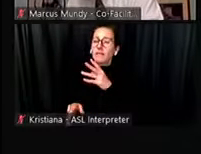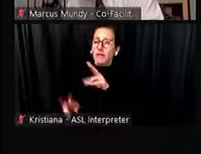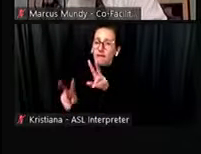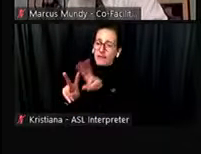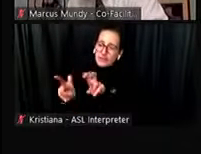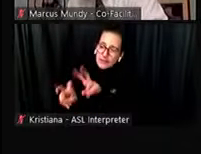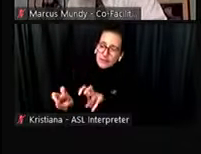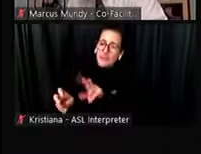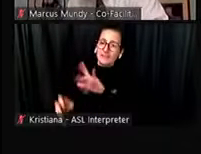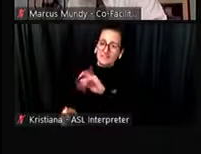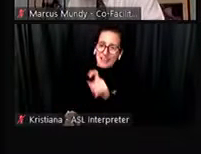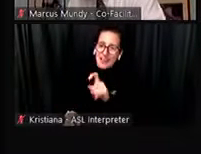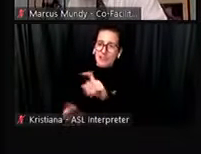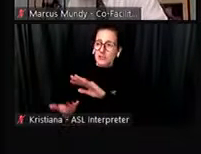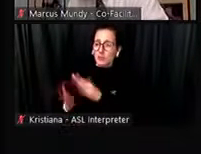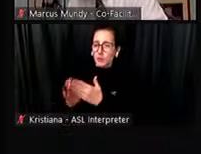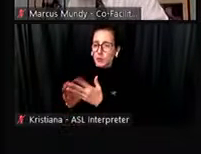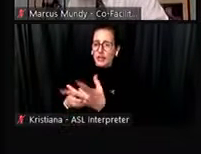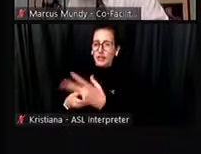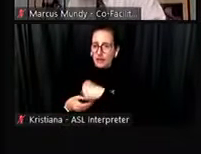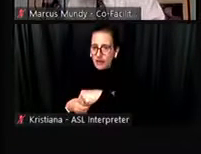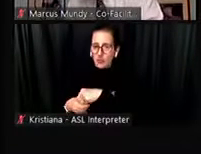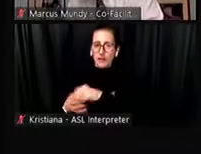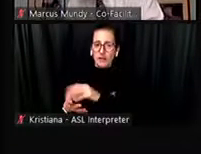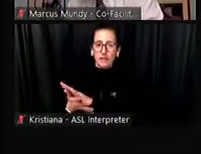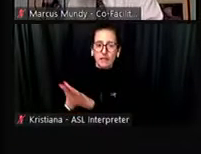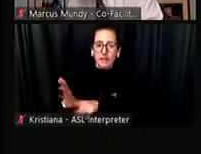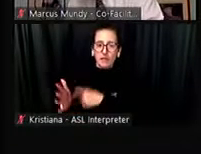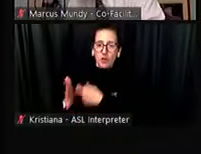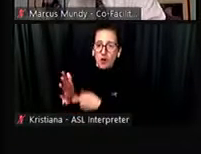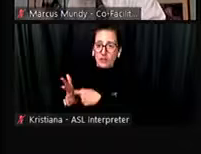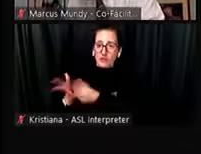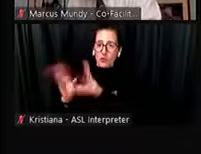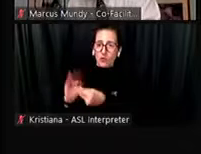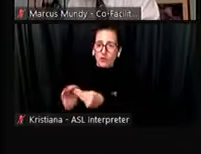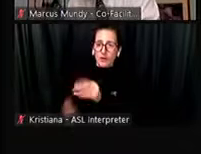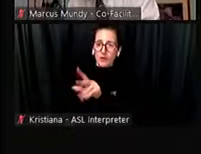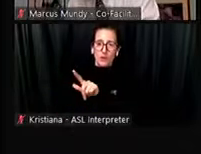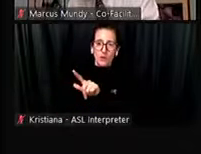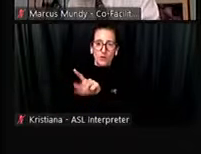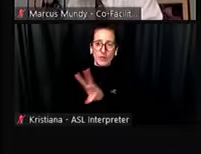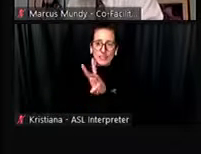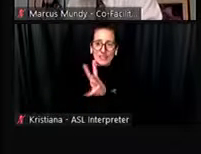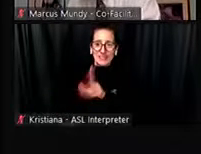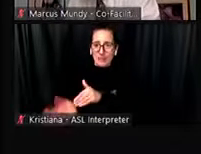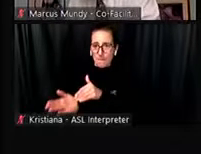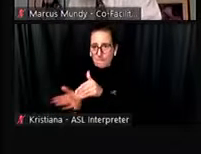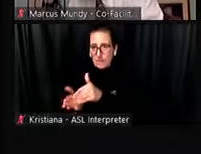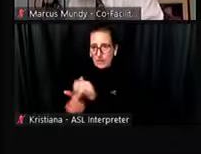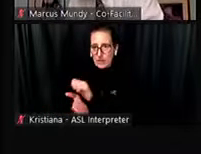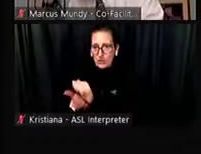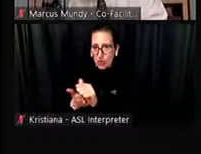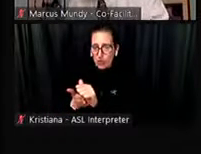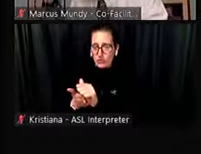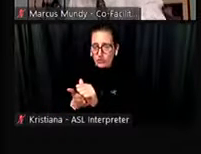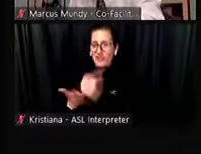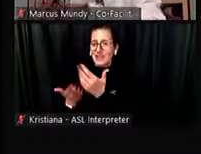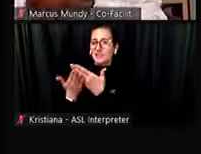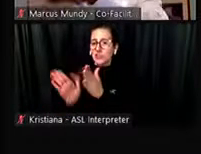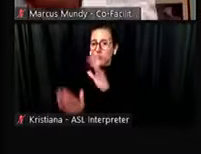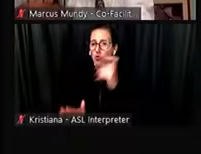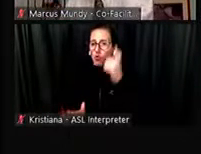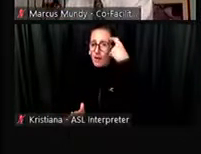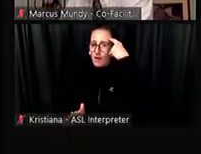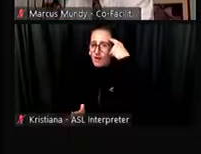and community engagement. So that whole portion makes up $26 million of our general government budget. And then